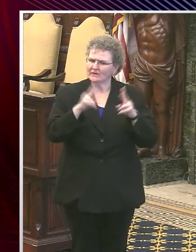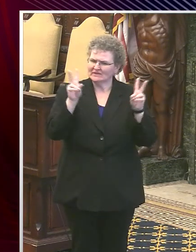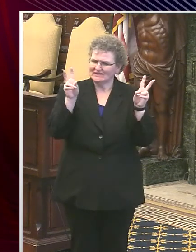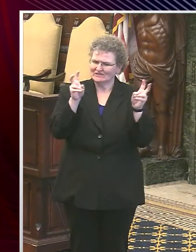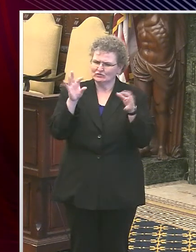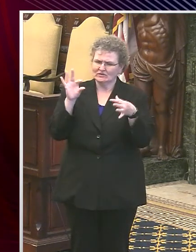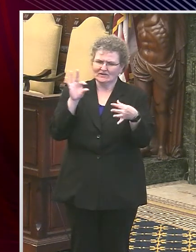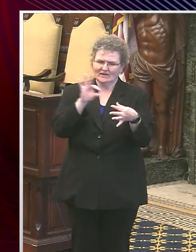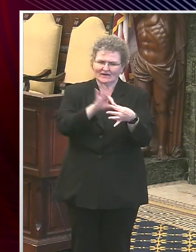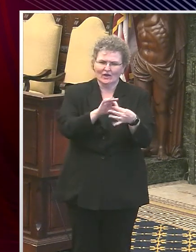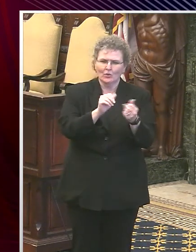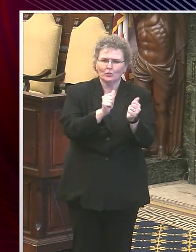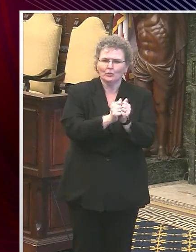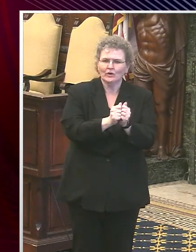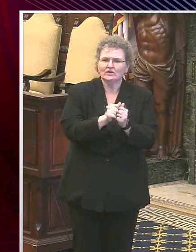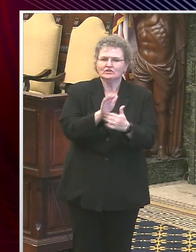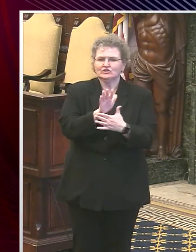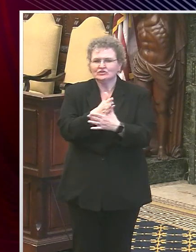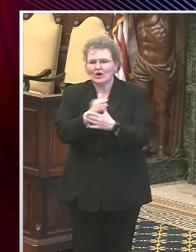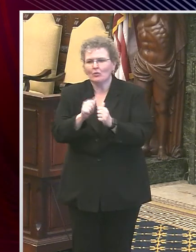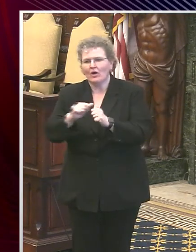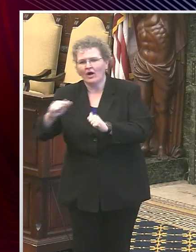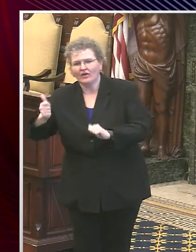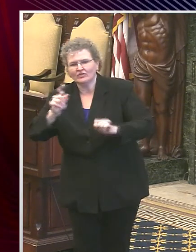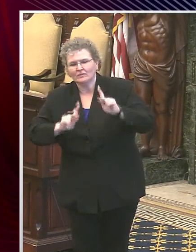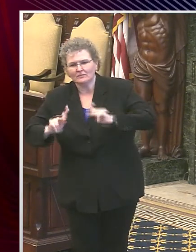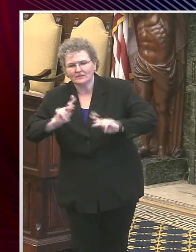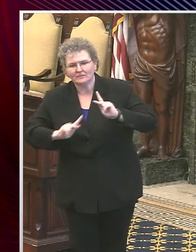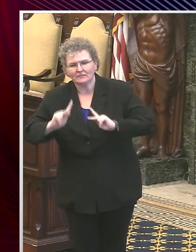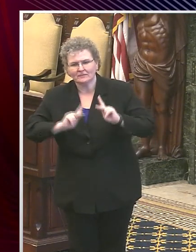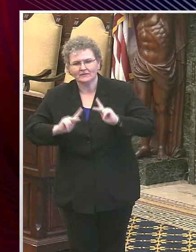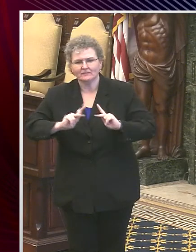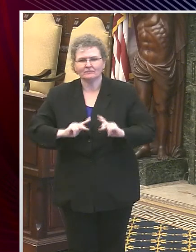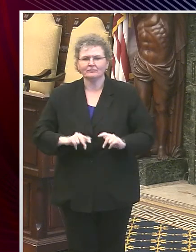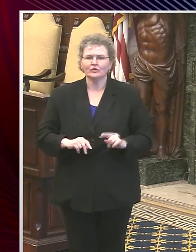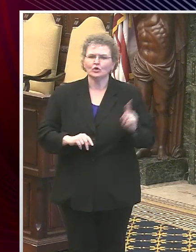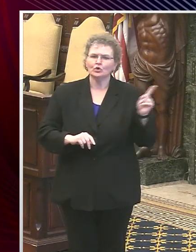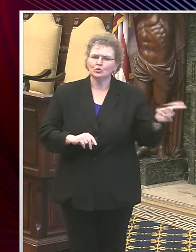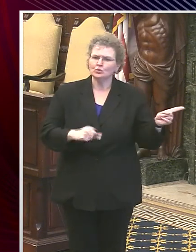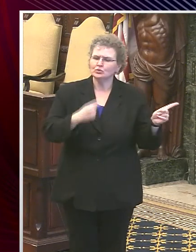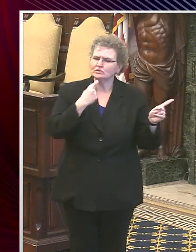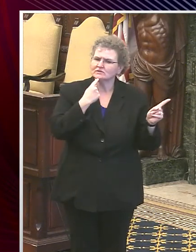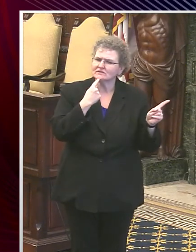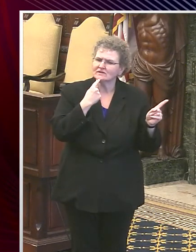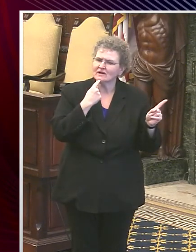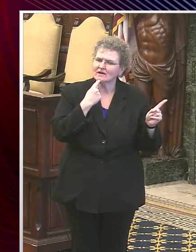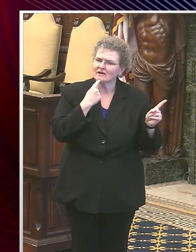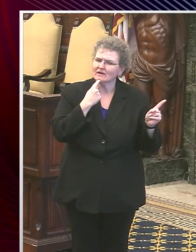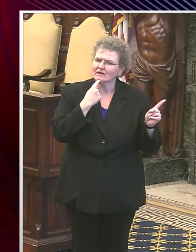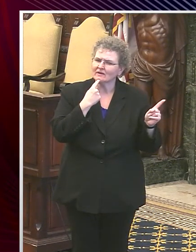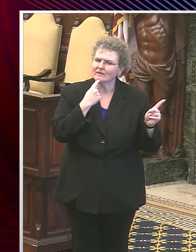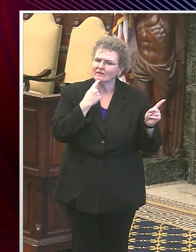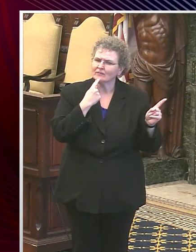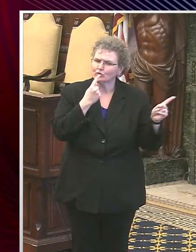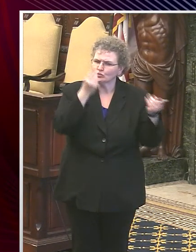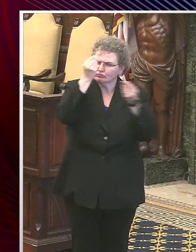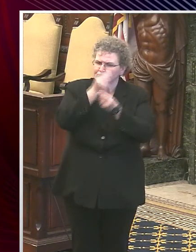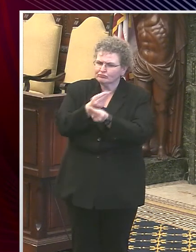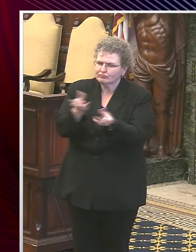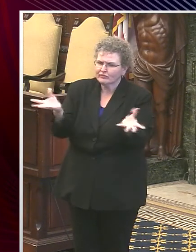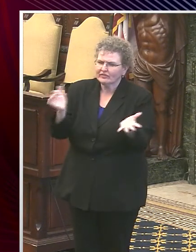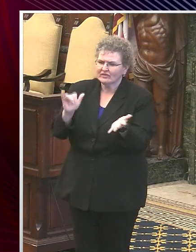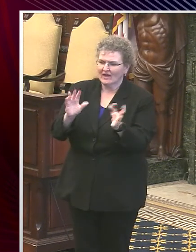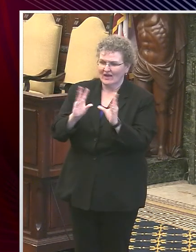forwarding the links that they have gotten. Could you quantify for us for the convention